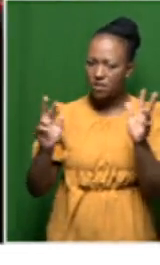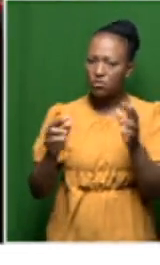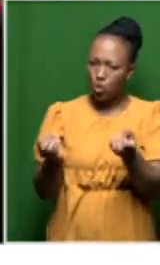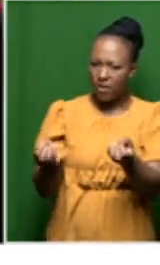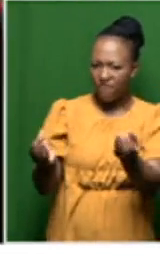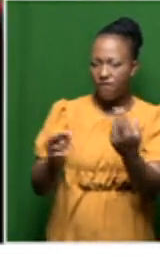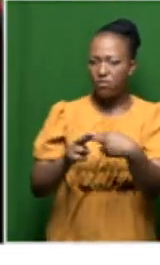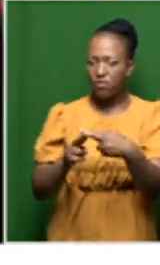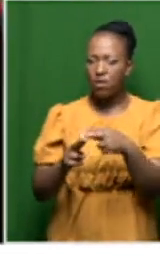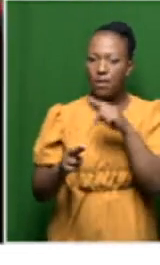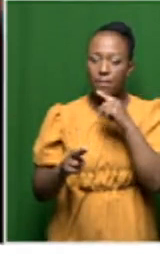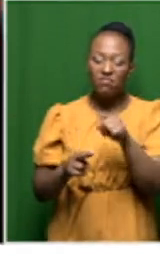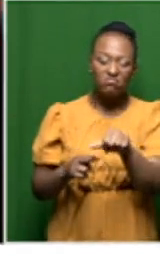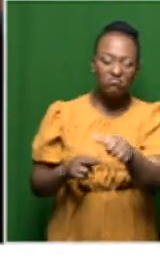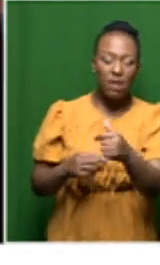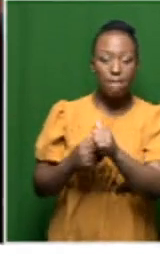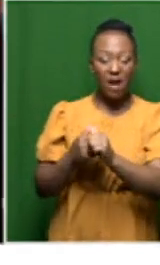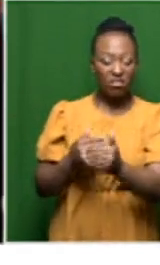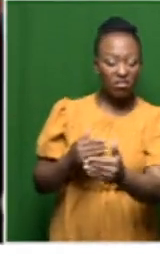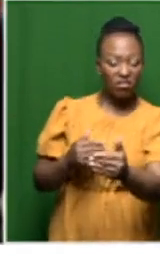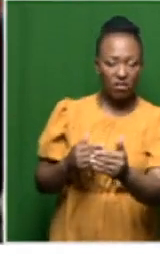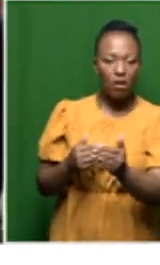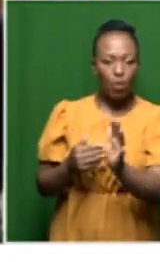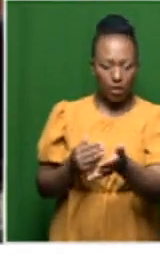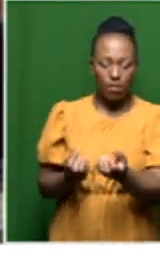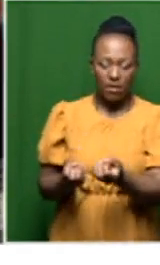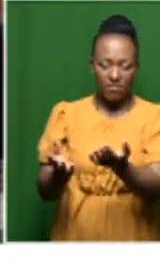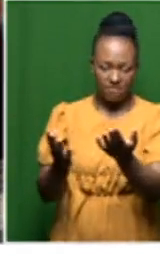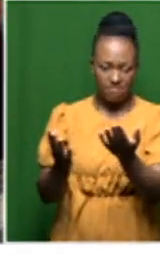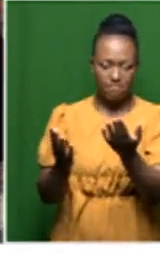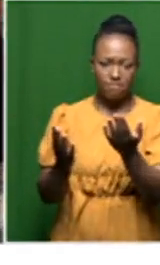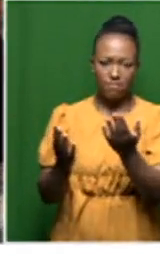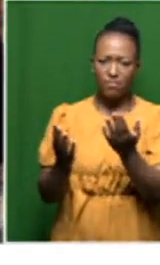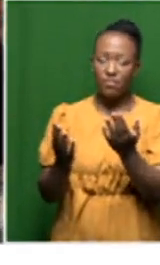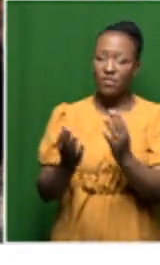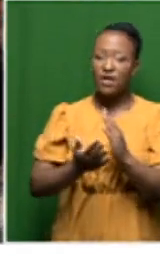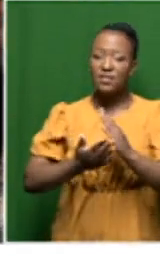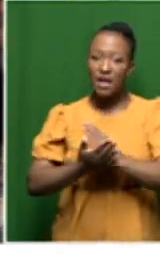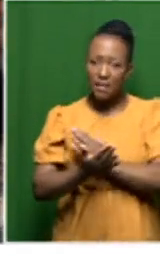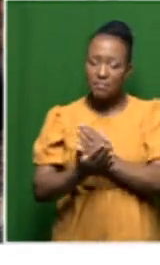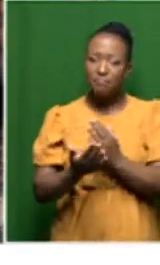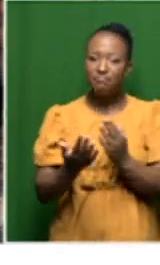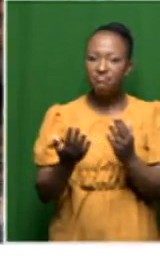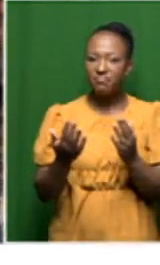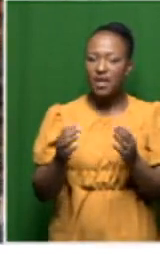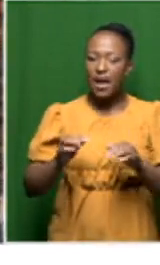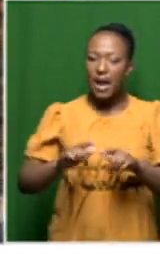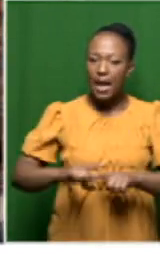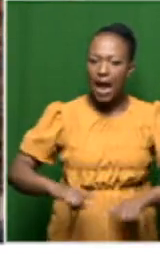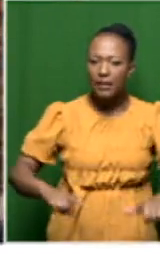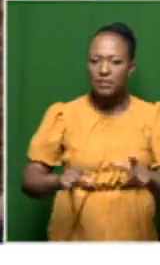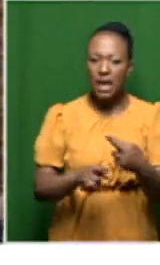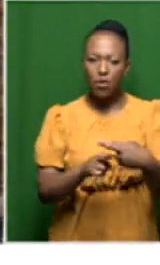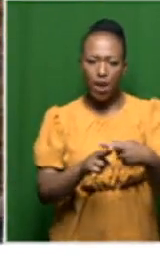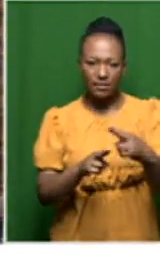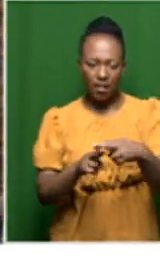or so we'll be doing sort turning. They are very keen. Up to the point where some established landlords have